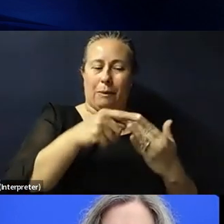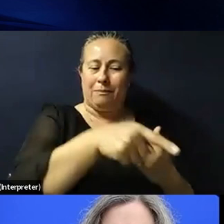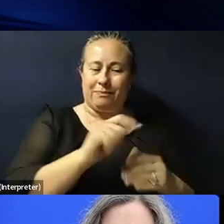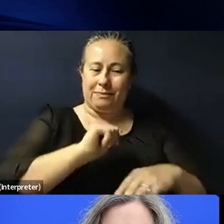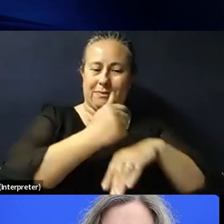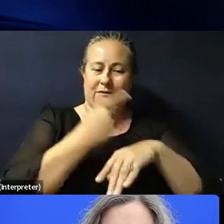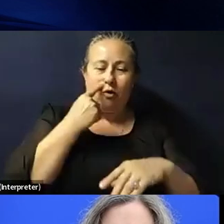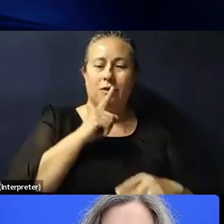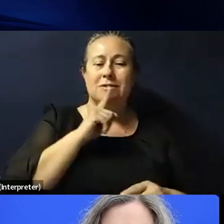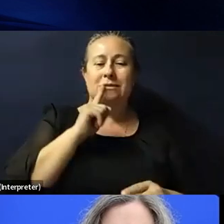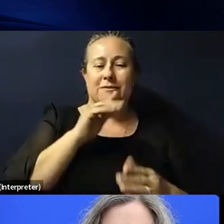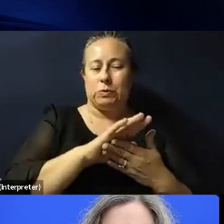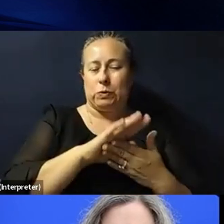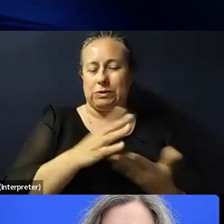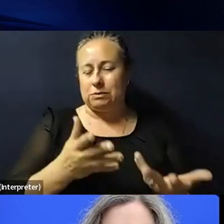school.